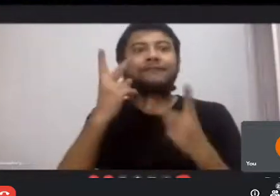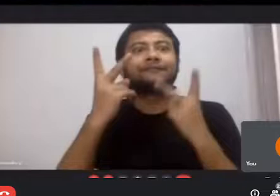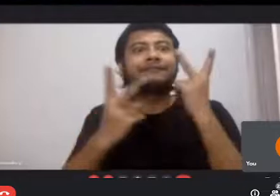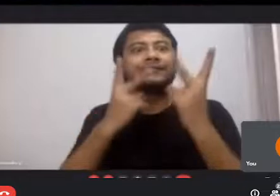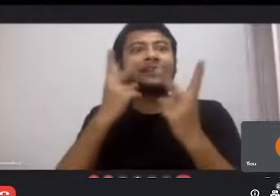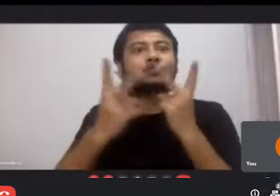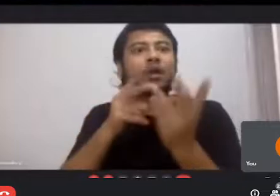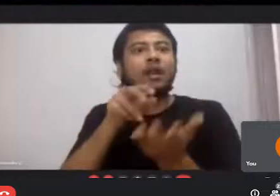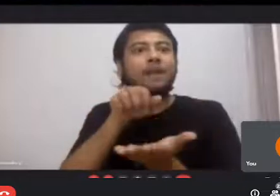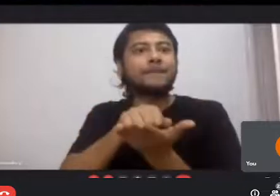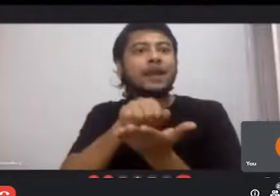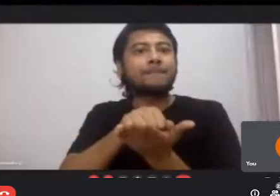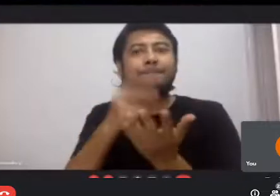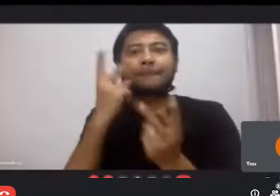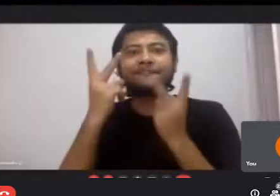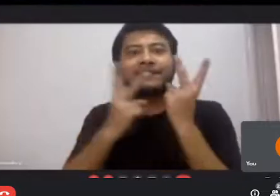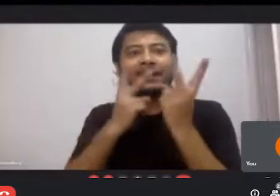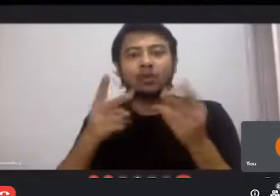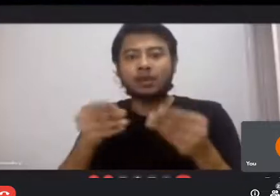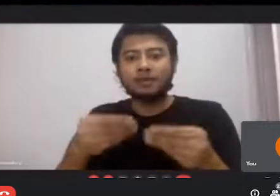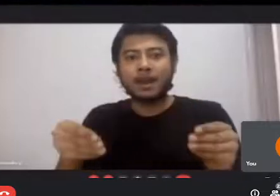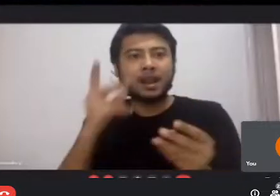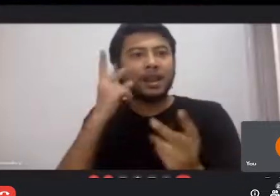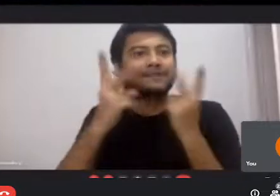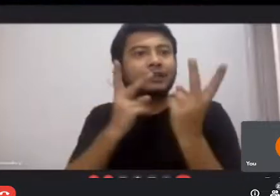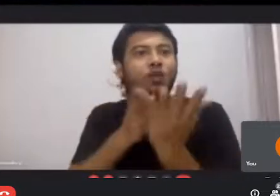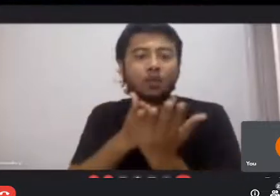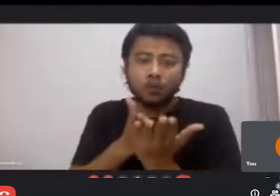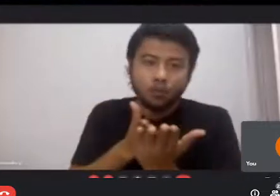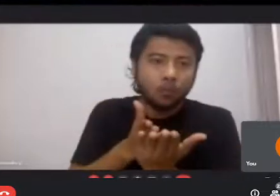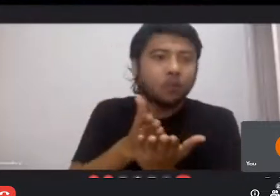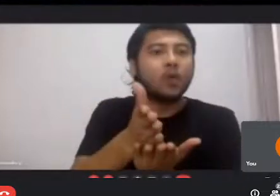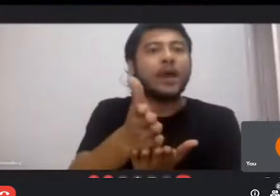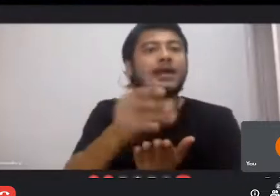of deaf children.